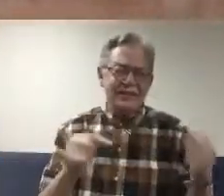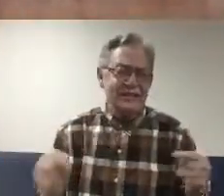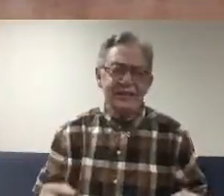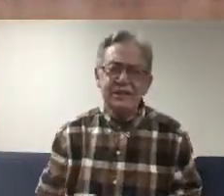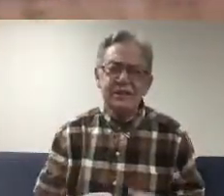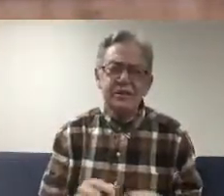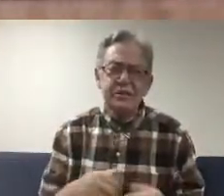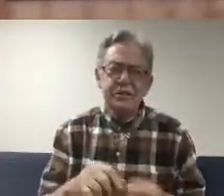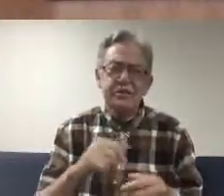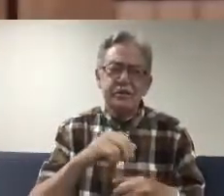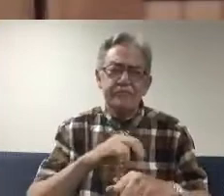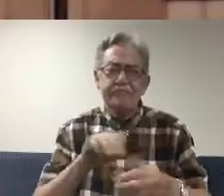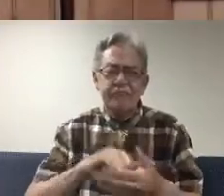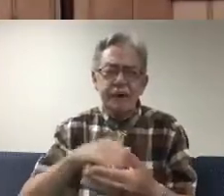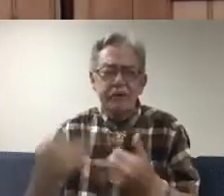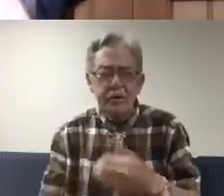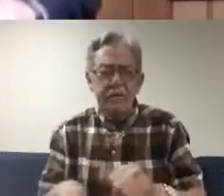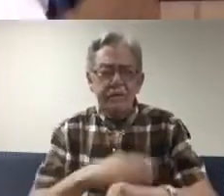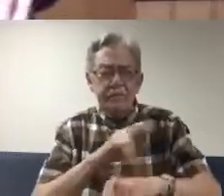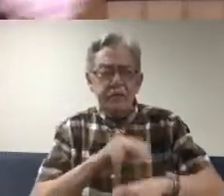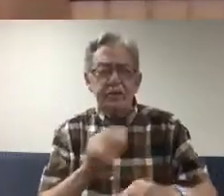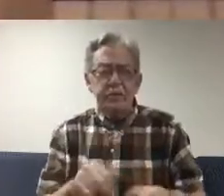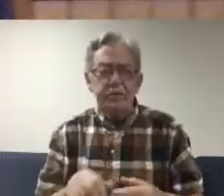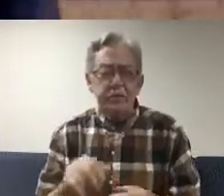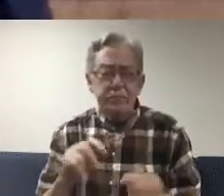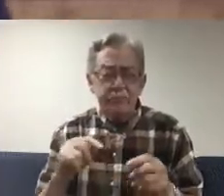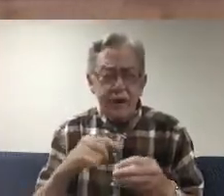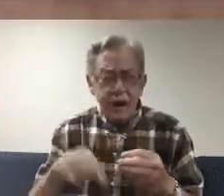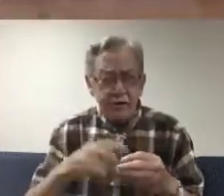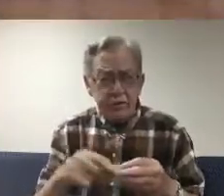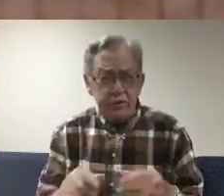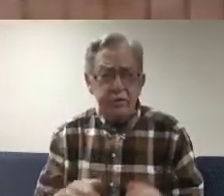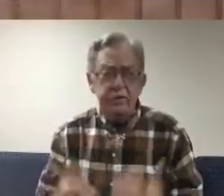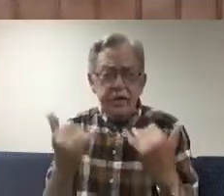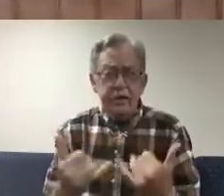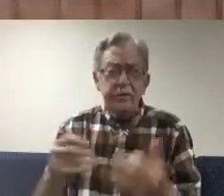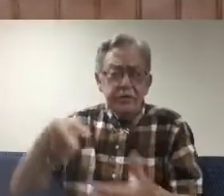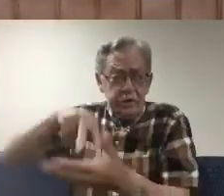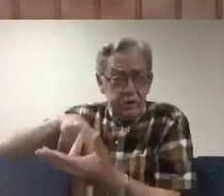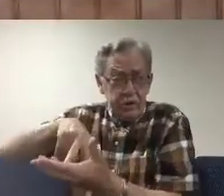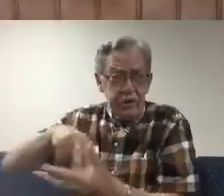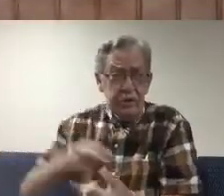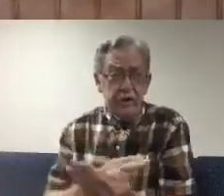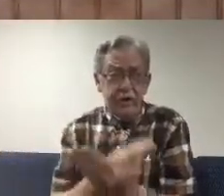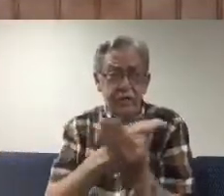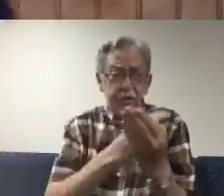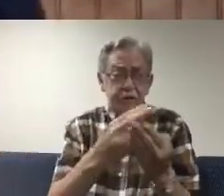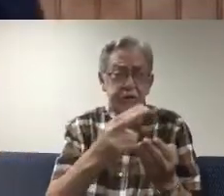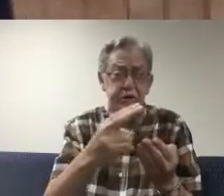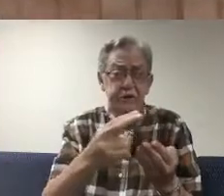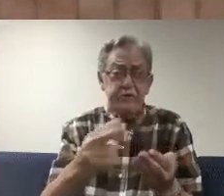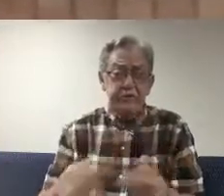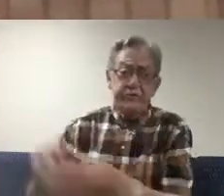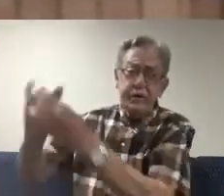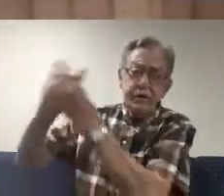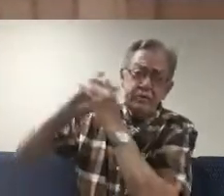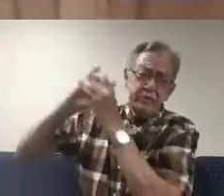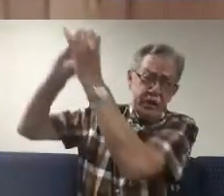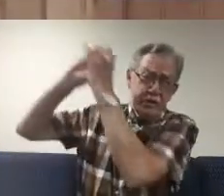that. And thus, the hypocrisy begins to come in. When we begin to take some of